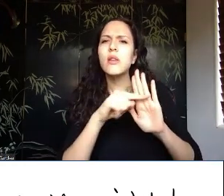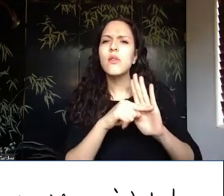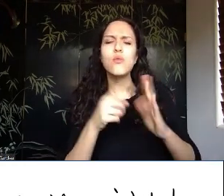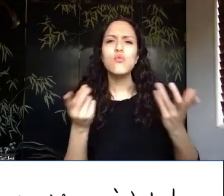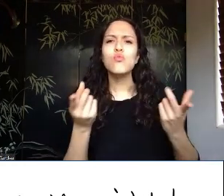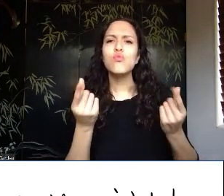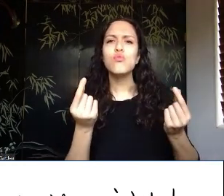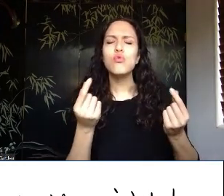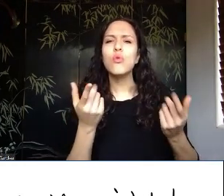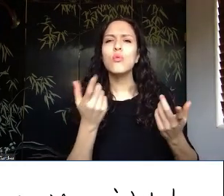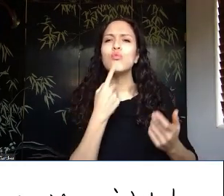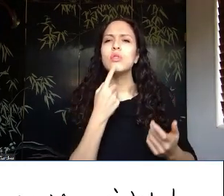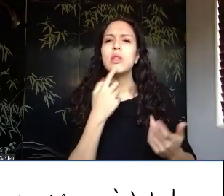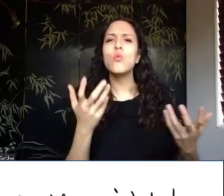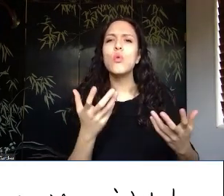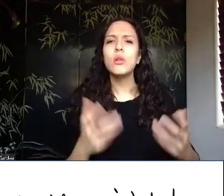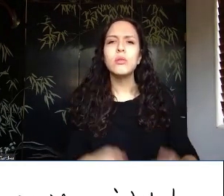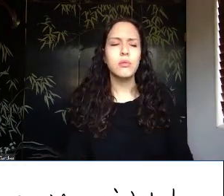say?